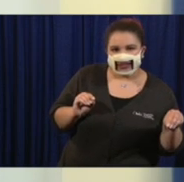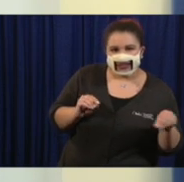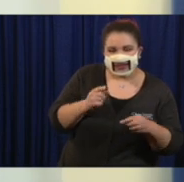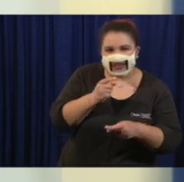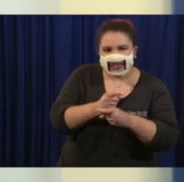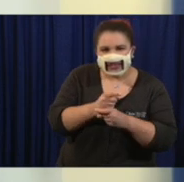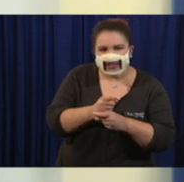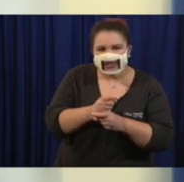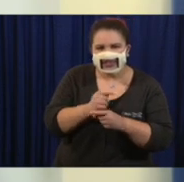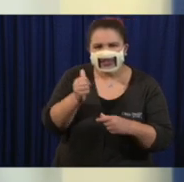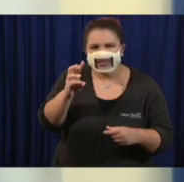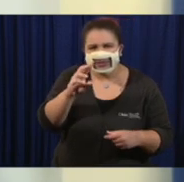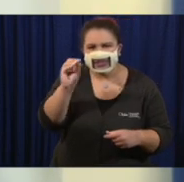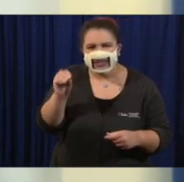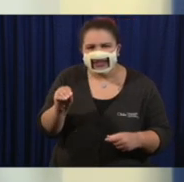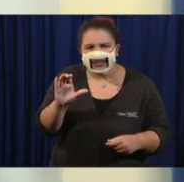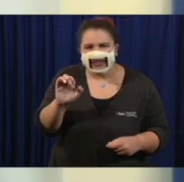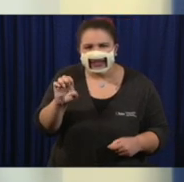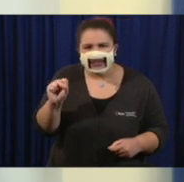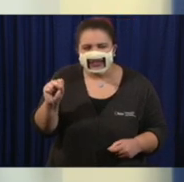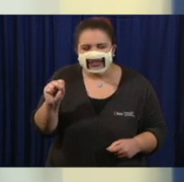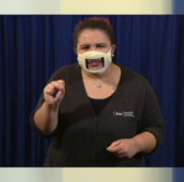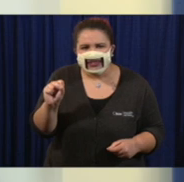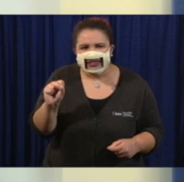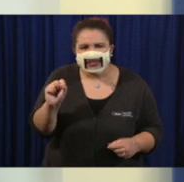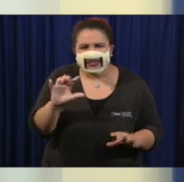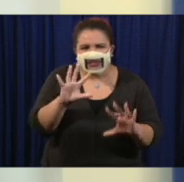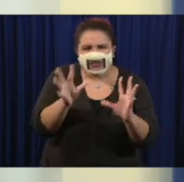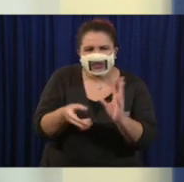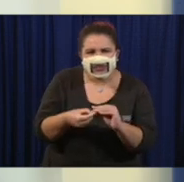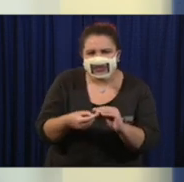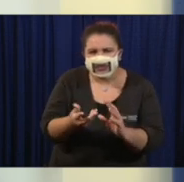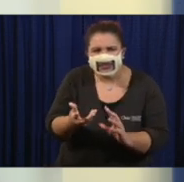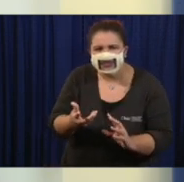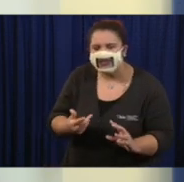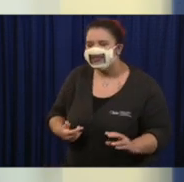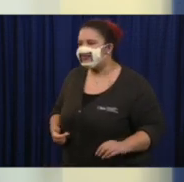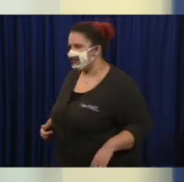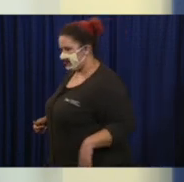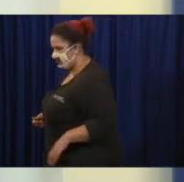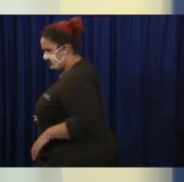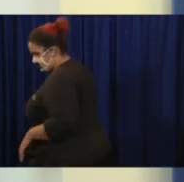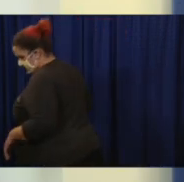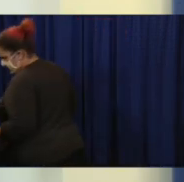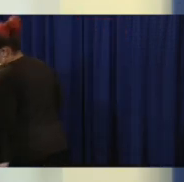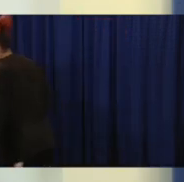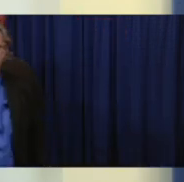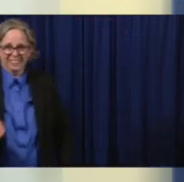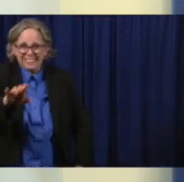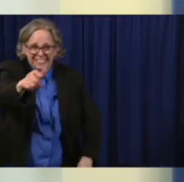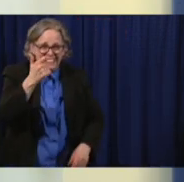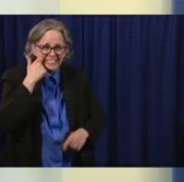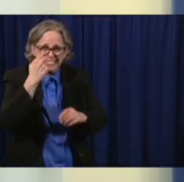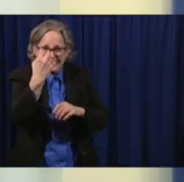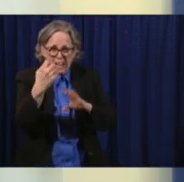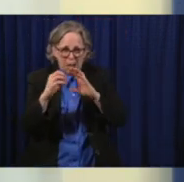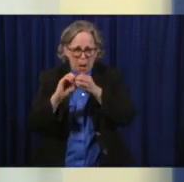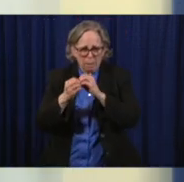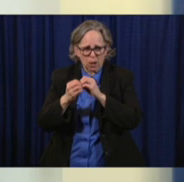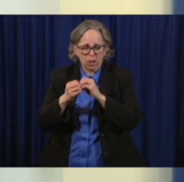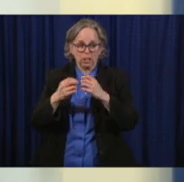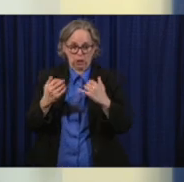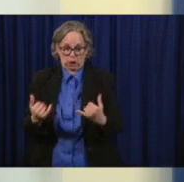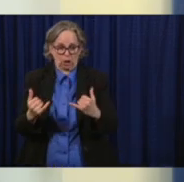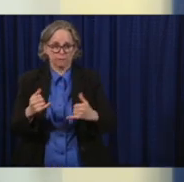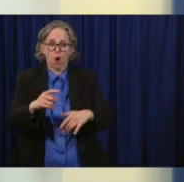That is the number that I received today of the current breakdown. That long-term care residents are about 16%